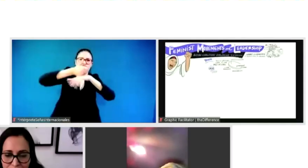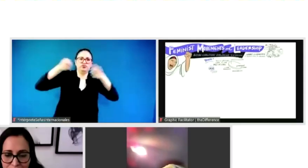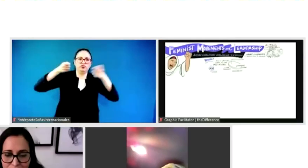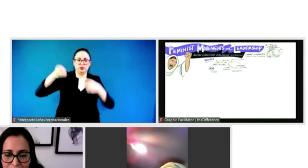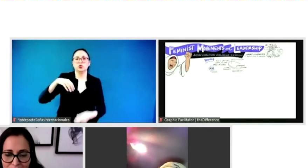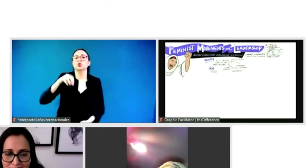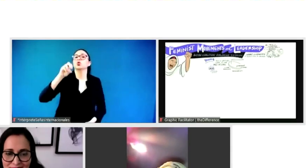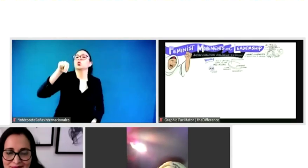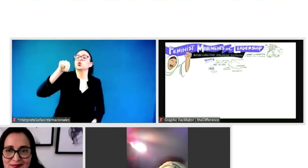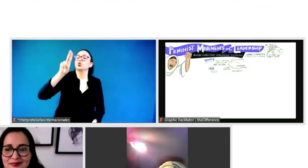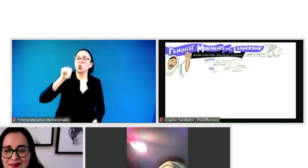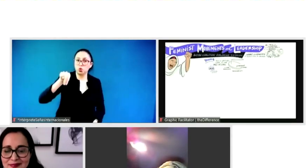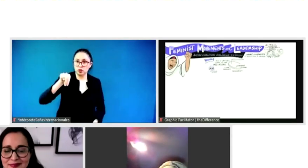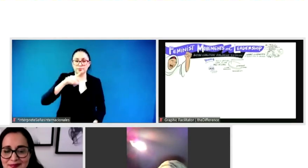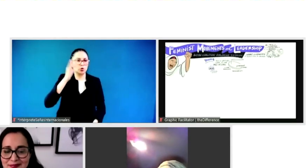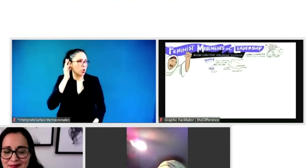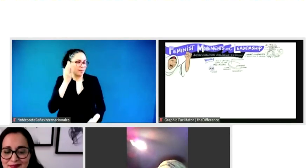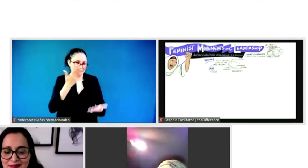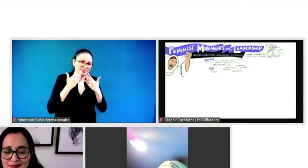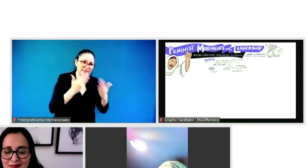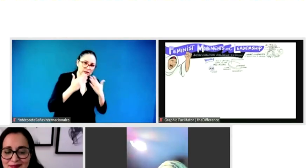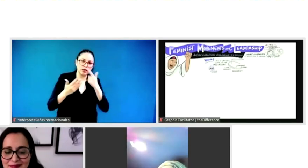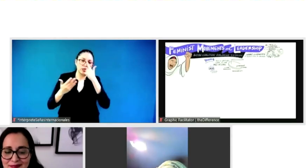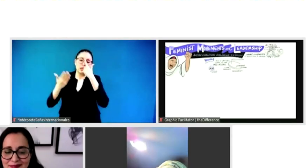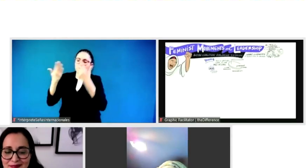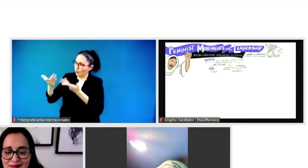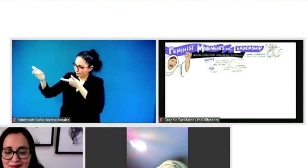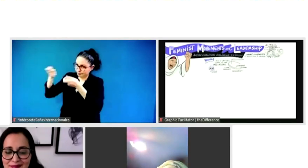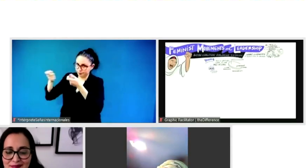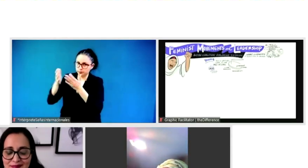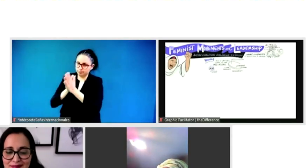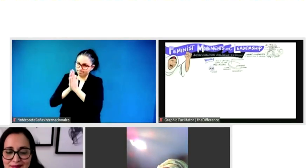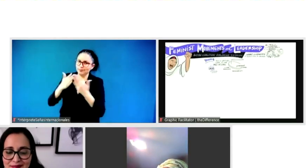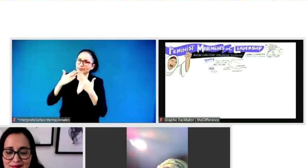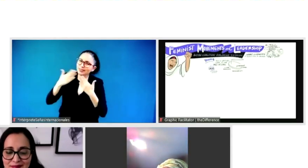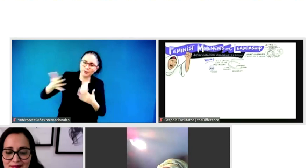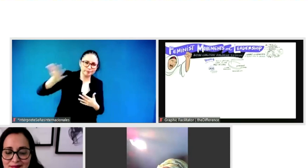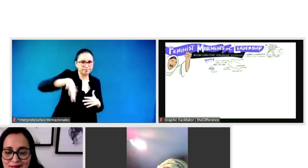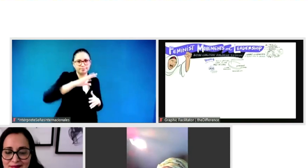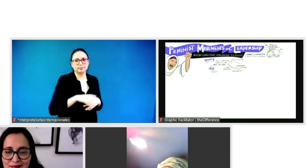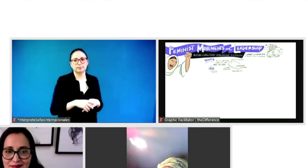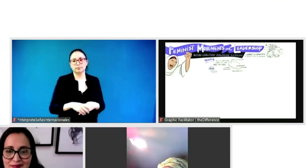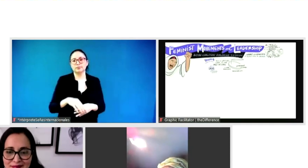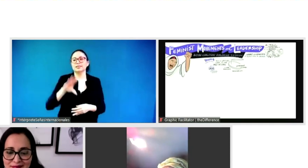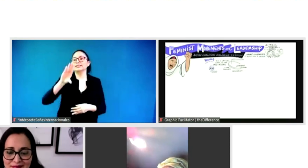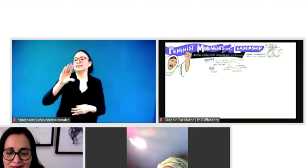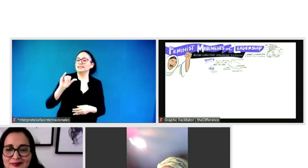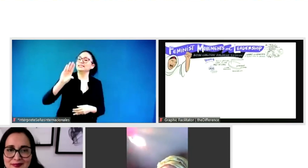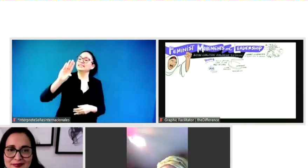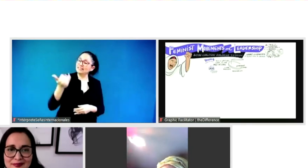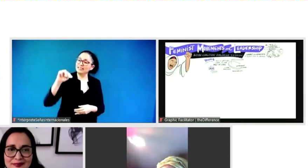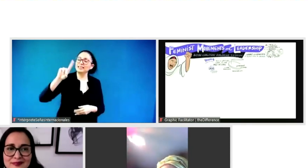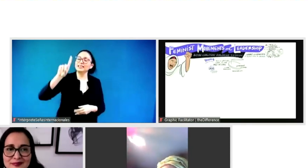Cynthia LaPose, the board member of IPU, the representatives of the